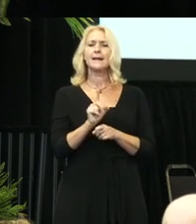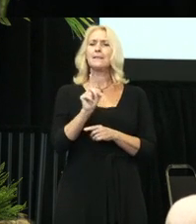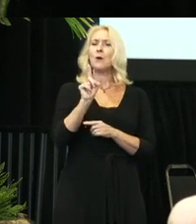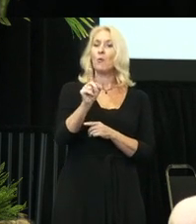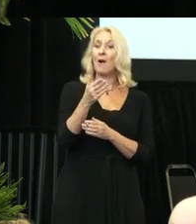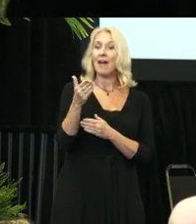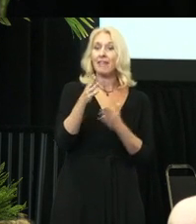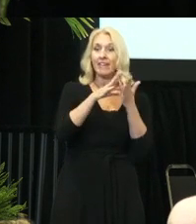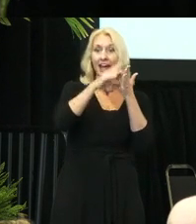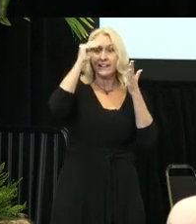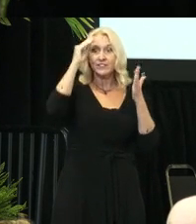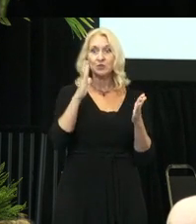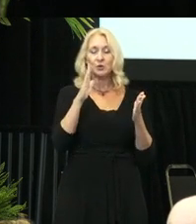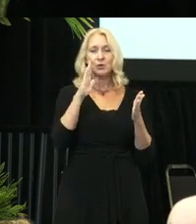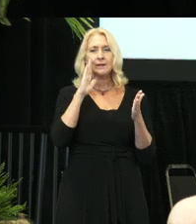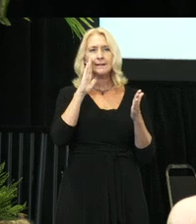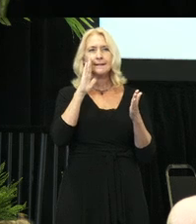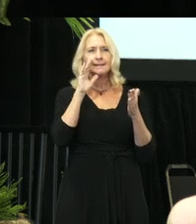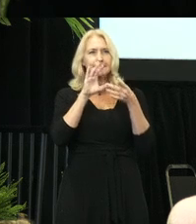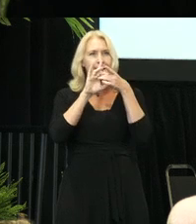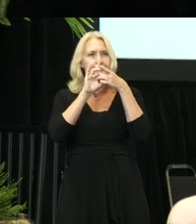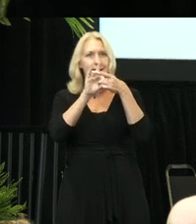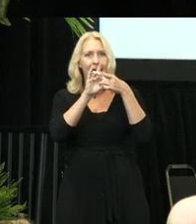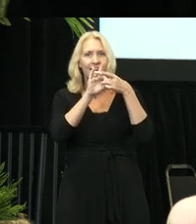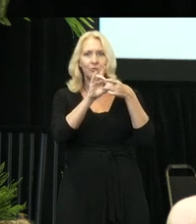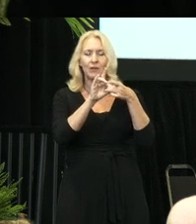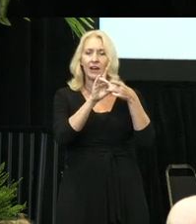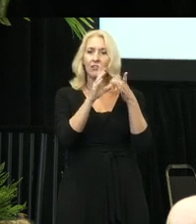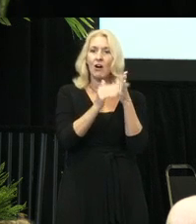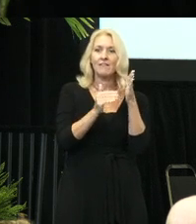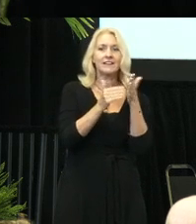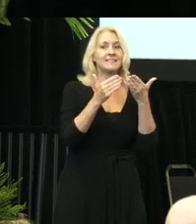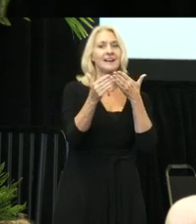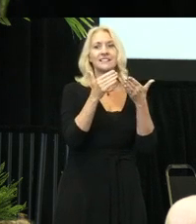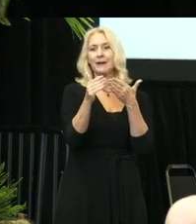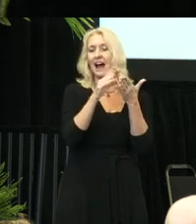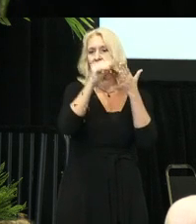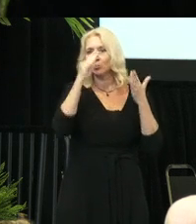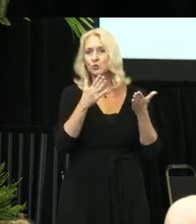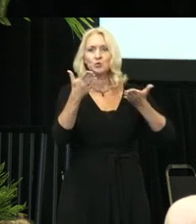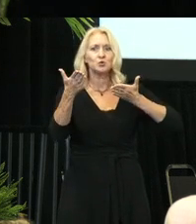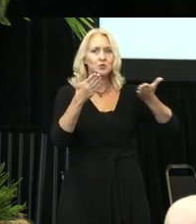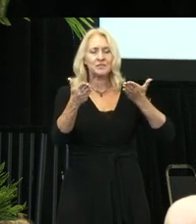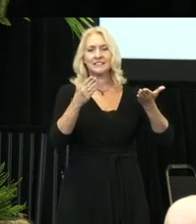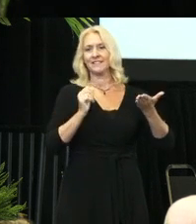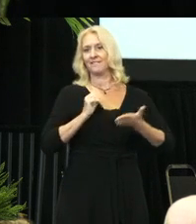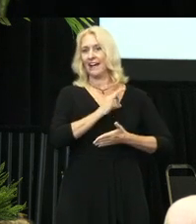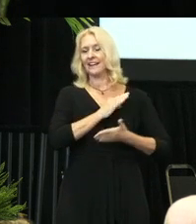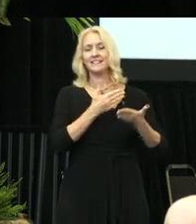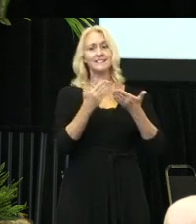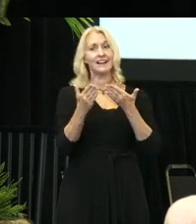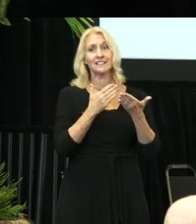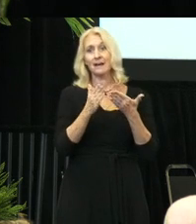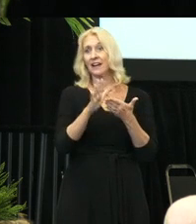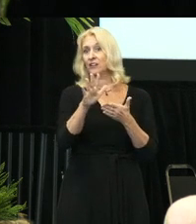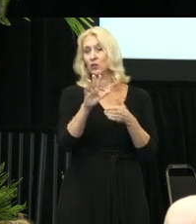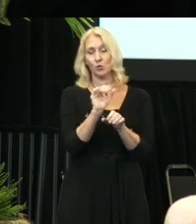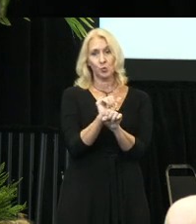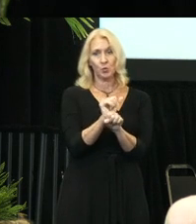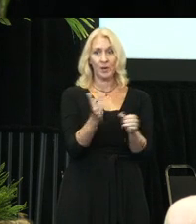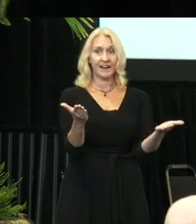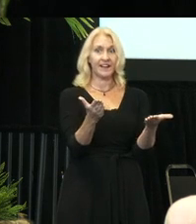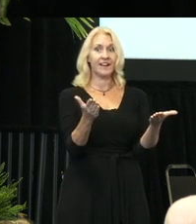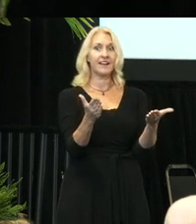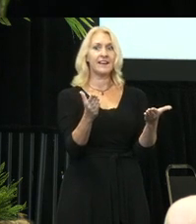that students latch onto all the time, whether you're working in student services, whether you're in faculty, no matter what your role is at the college, they latch on